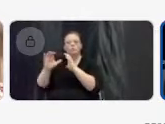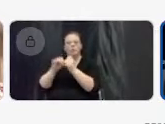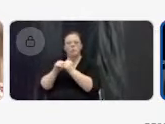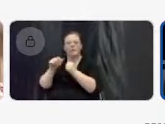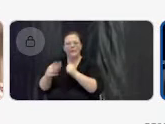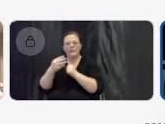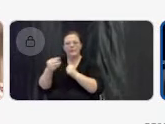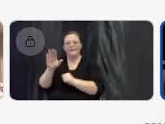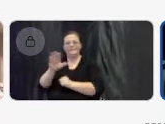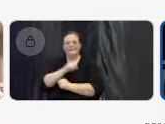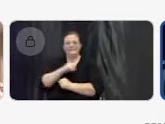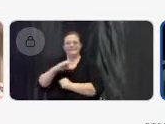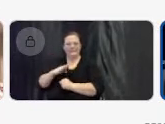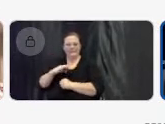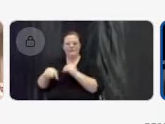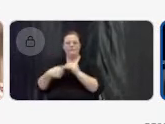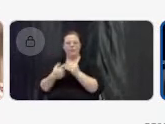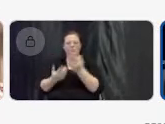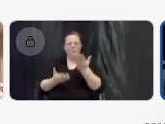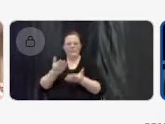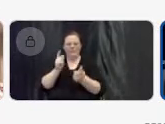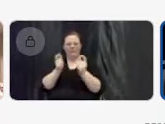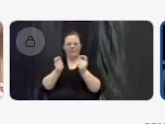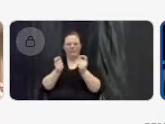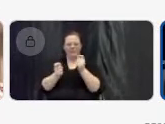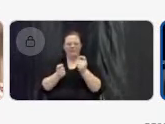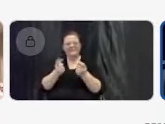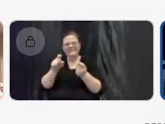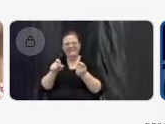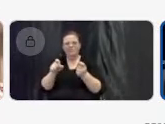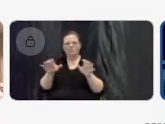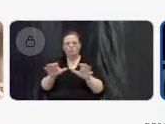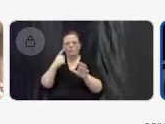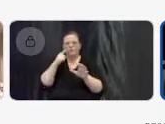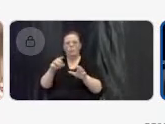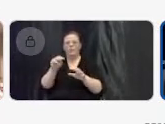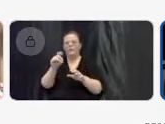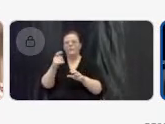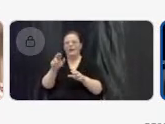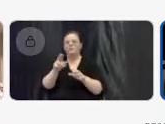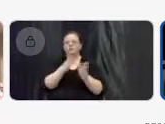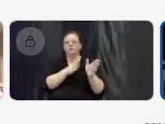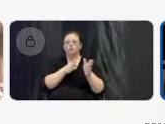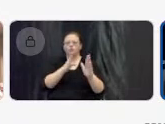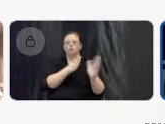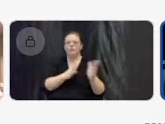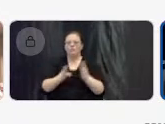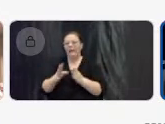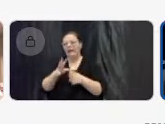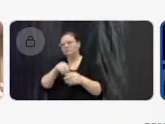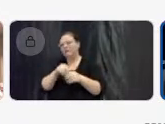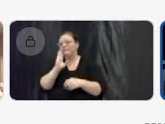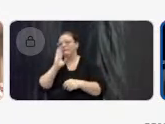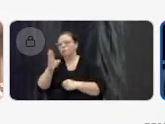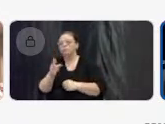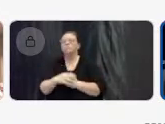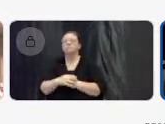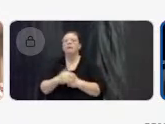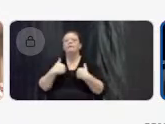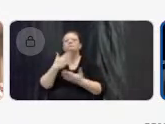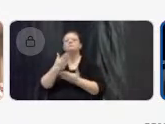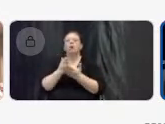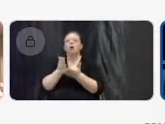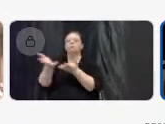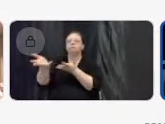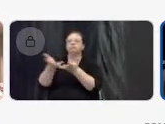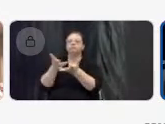with the staff about maybe some adjustments that need to be made to the master street plan in the future. There was some dialogue that was going back